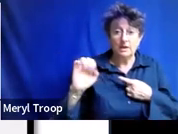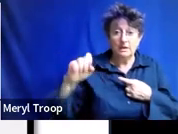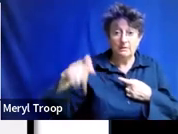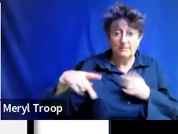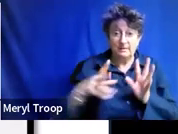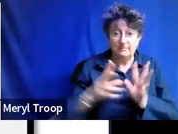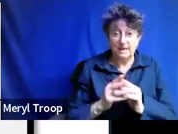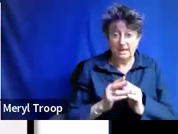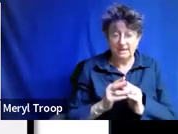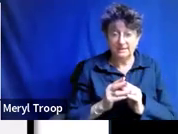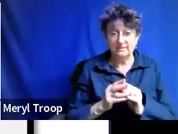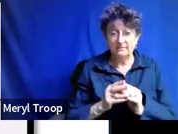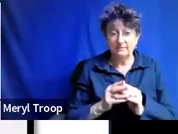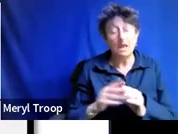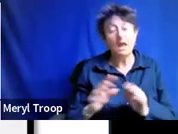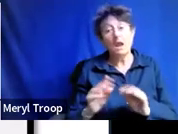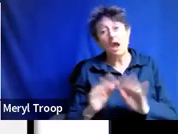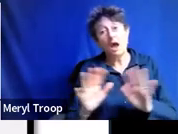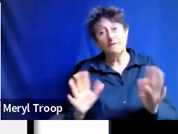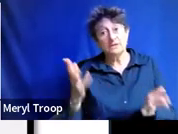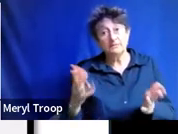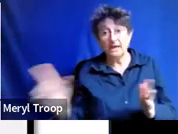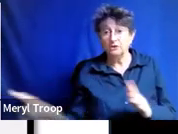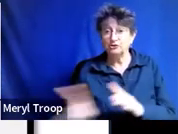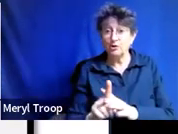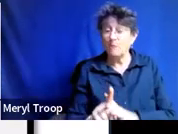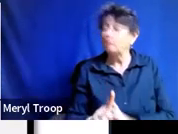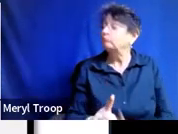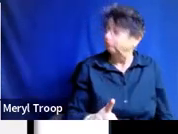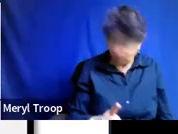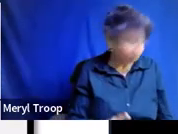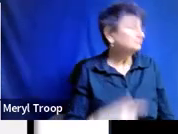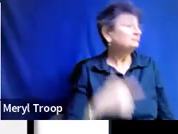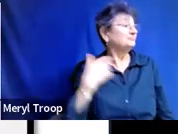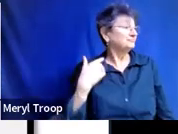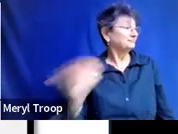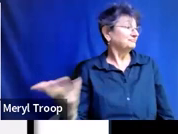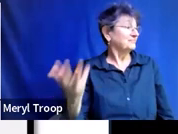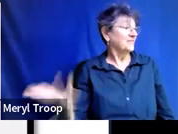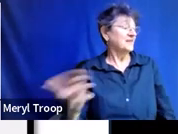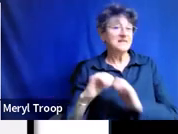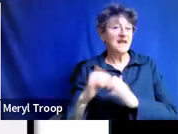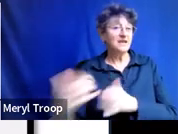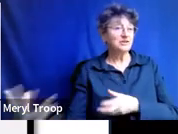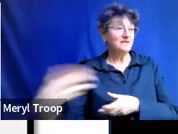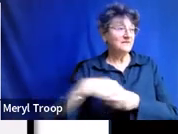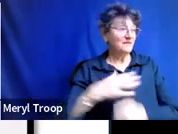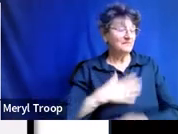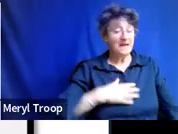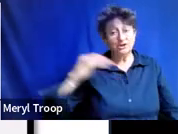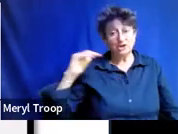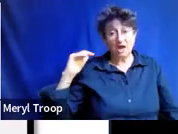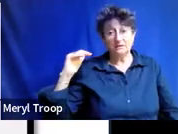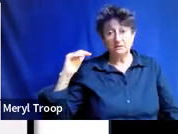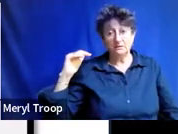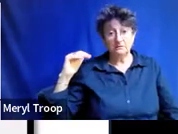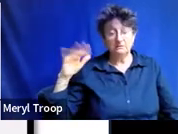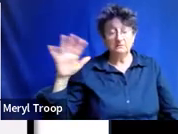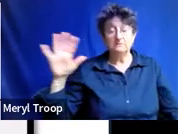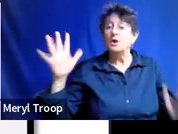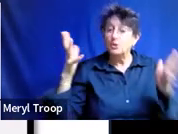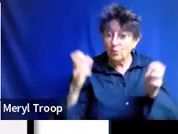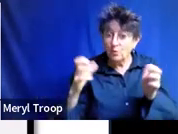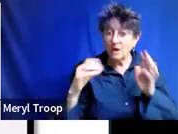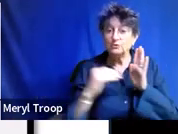And obviously they may just show up and be like, yes, this agency is involved with my child, you know, and so you just want to document